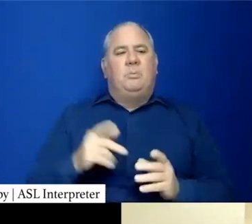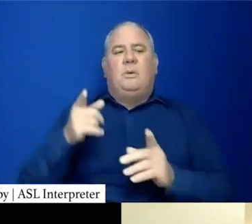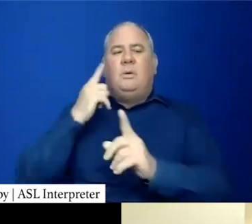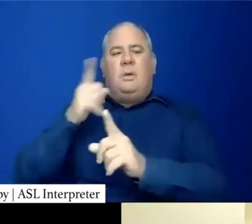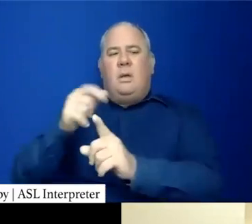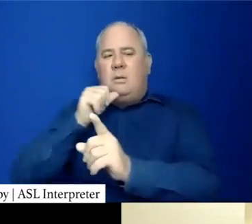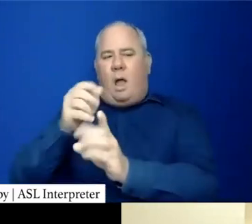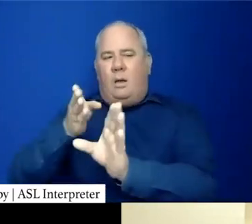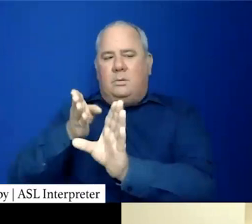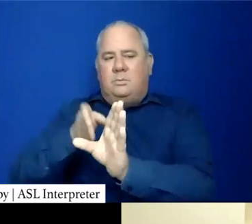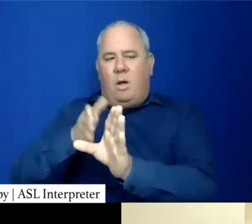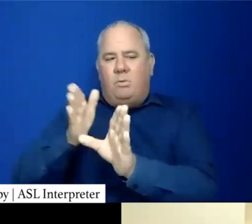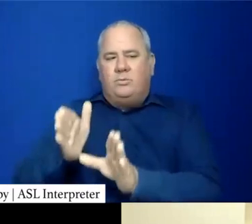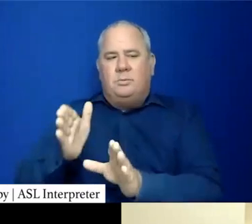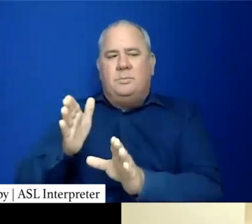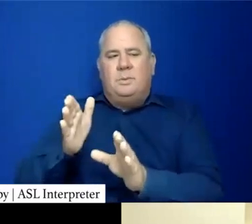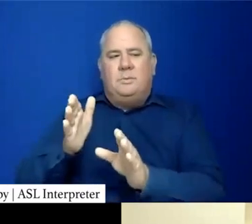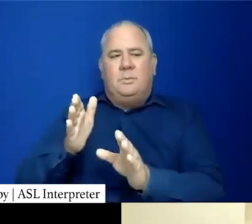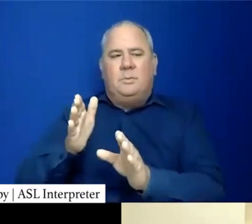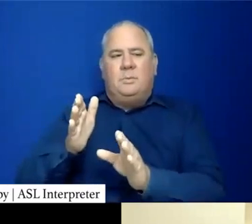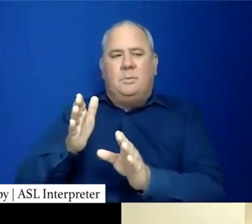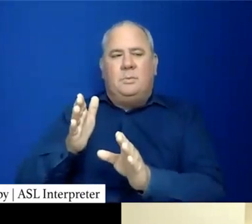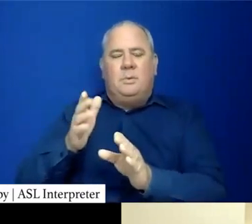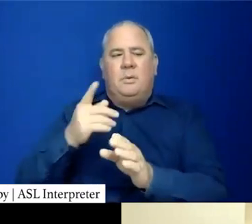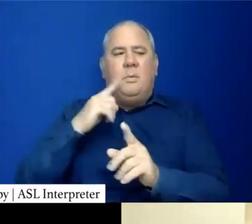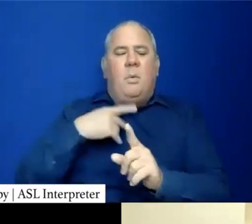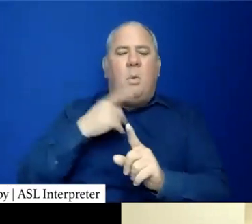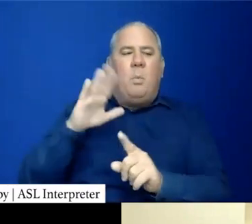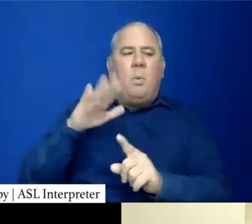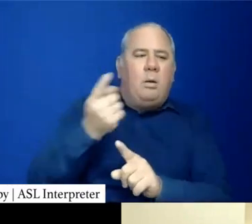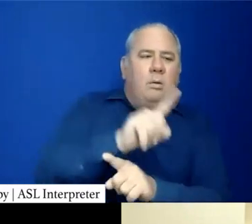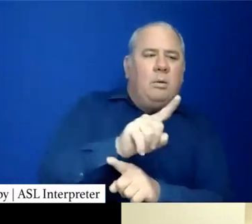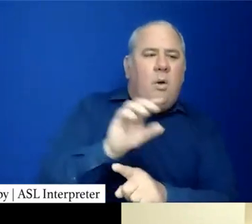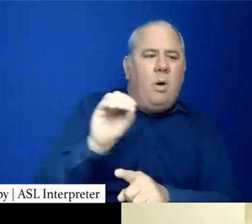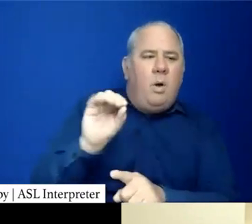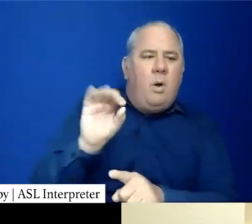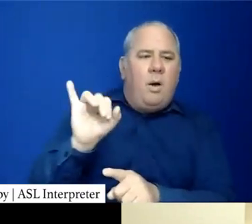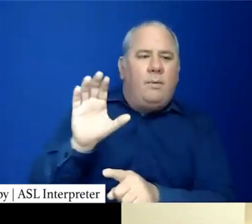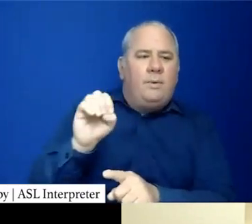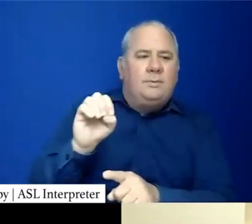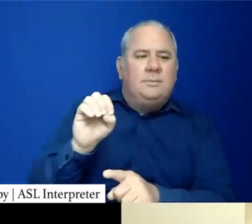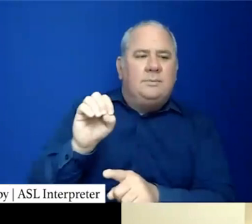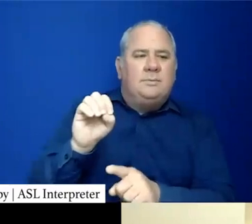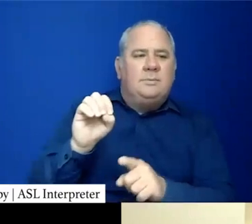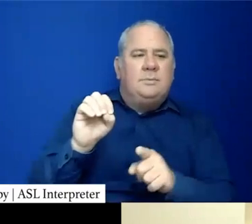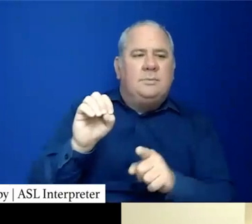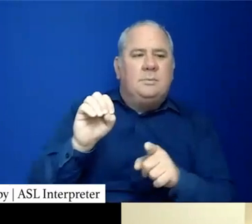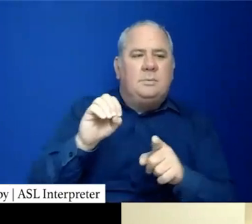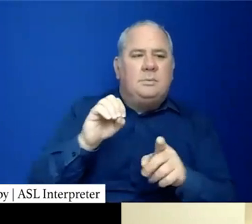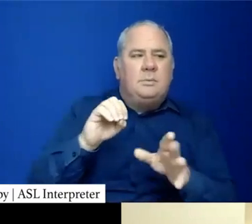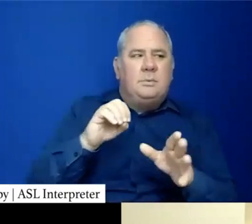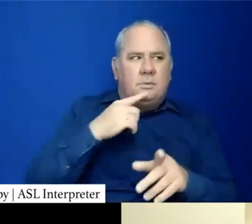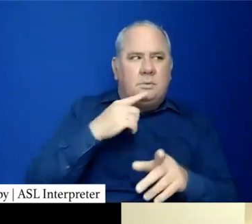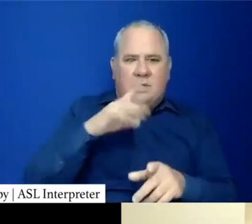in the outfit? They get told, oh, these are for staff. You know, when they're like, yes, I am staff,